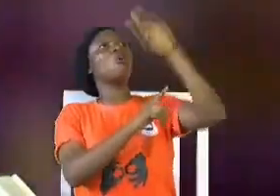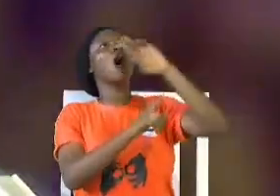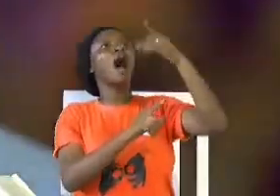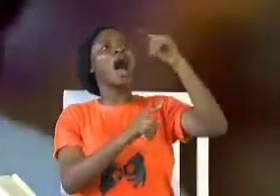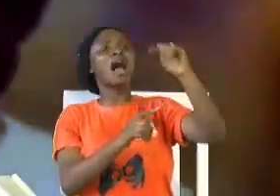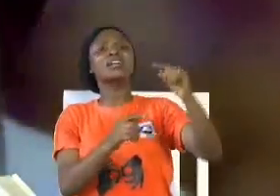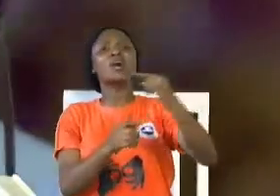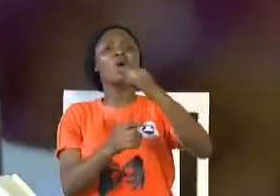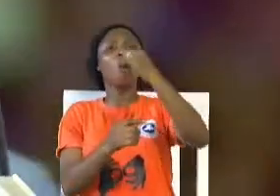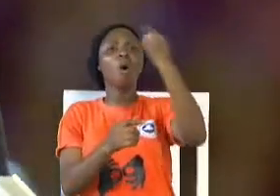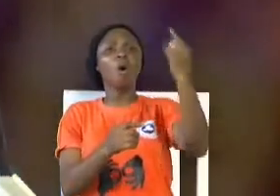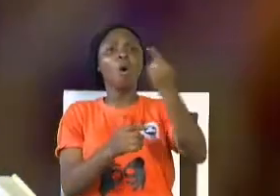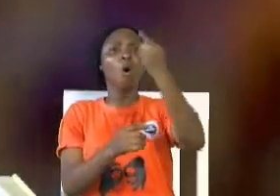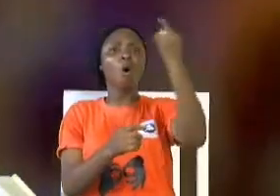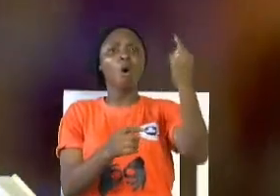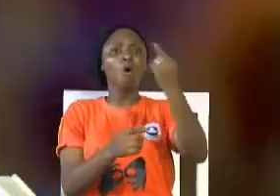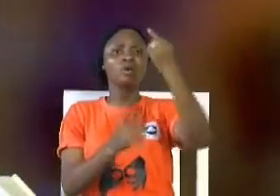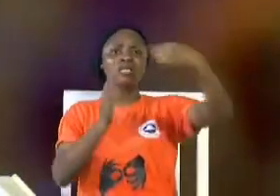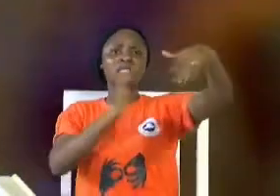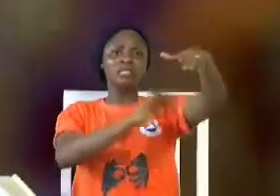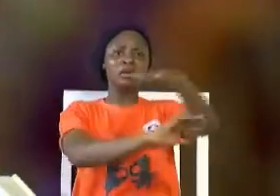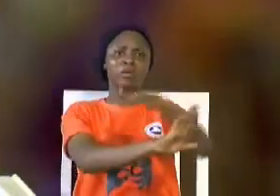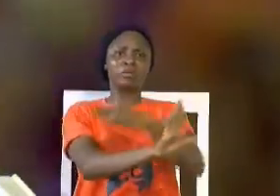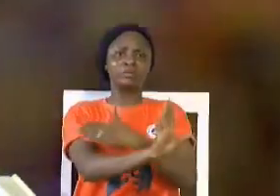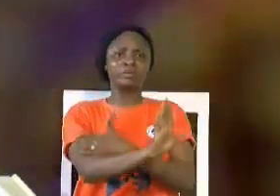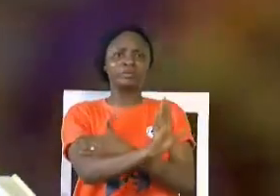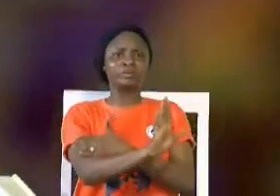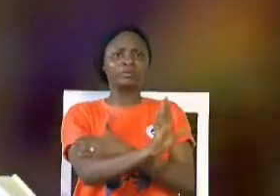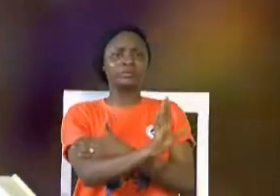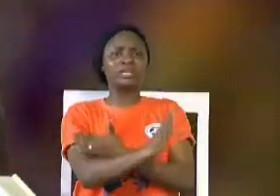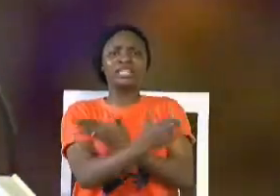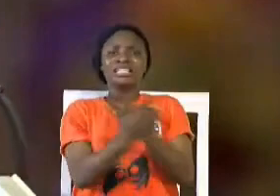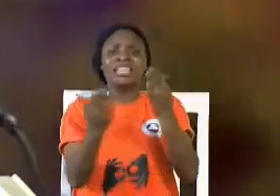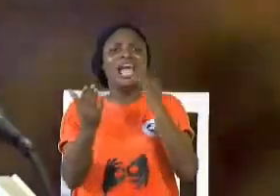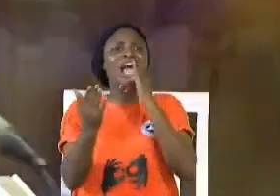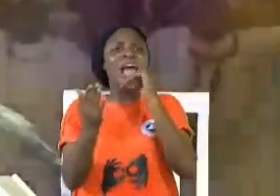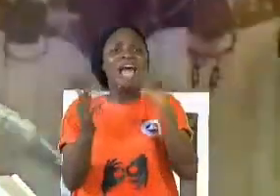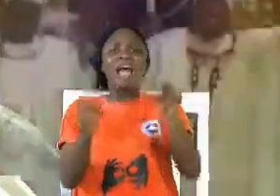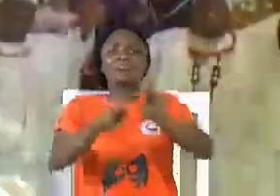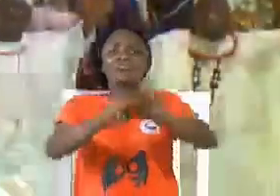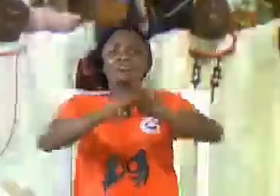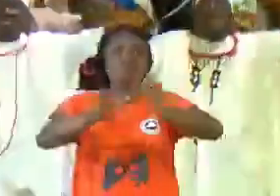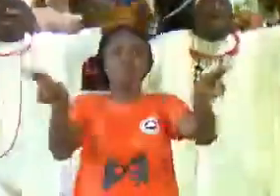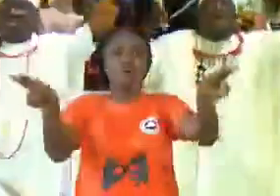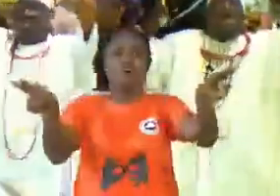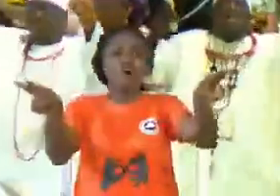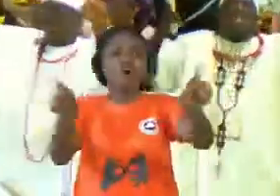You are the only God, Oramarana Shatela.